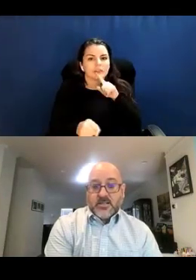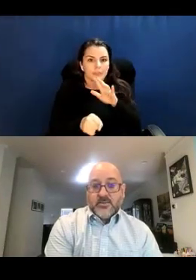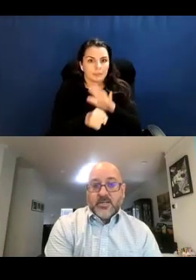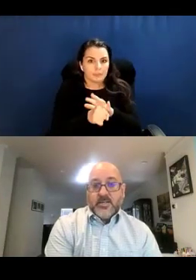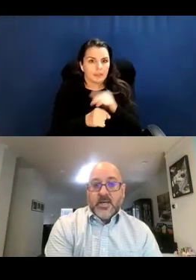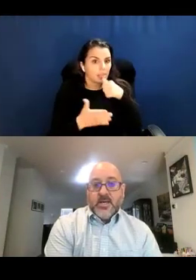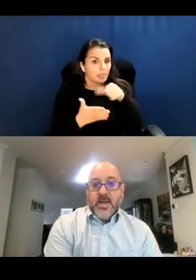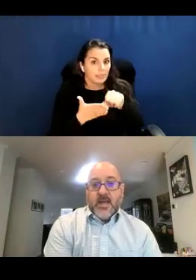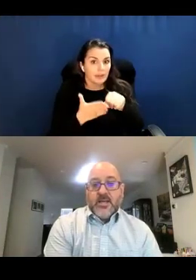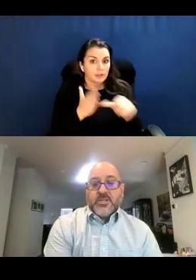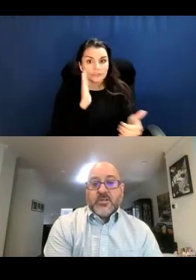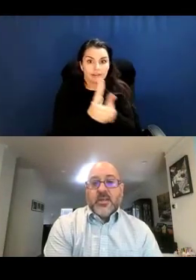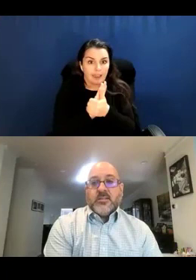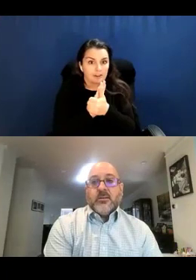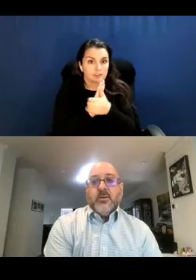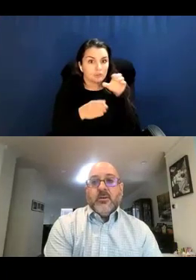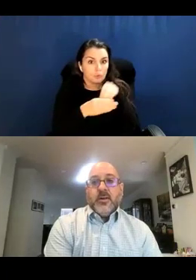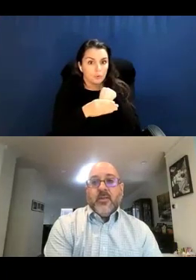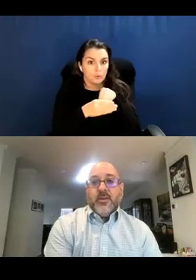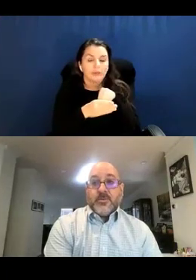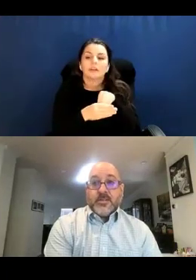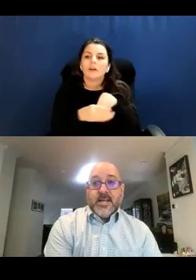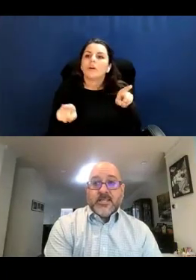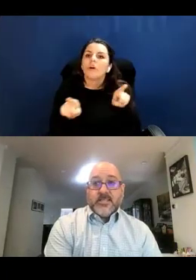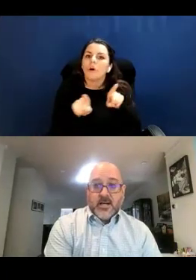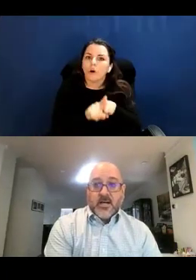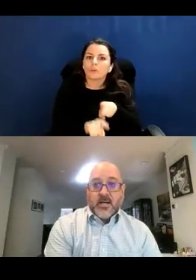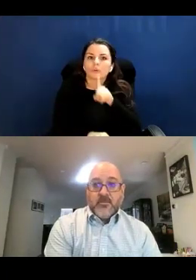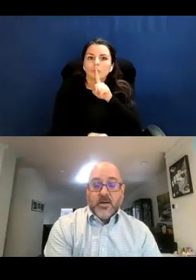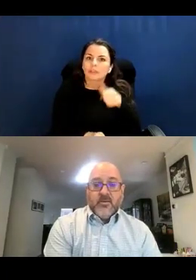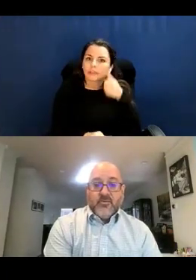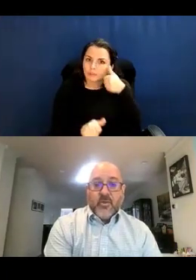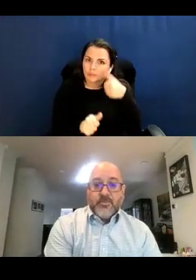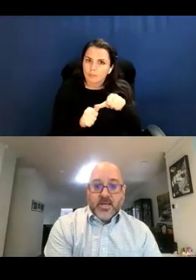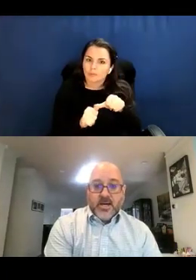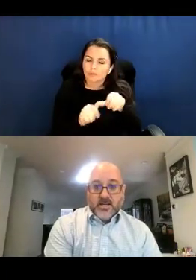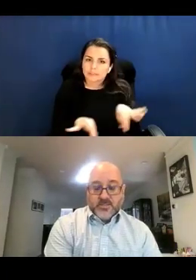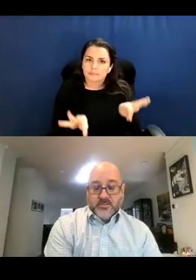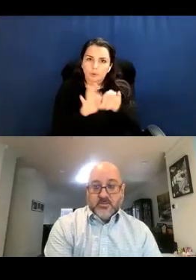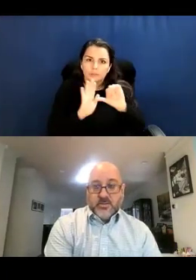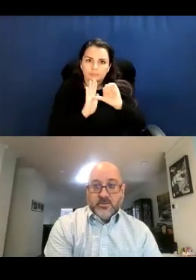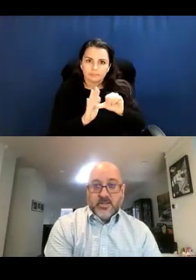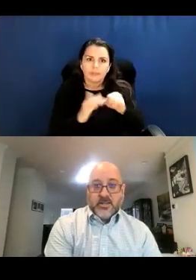is included and ensure that it's noting that there's protected time for the